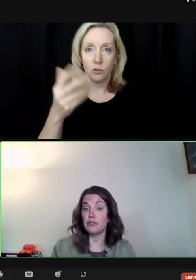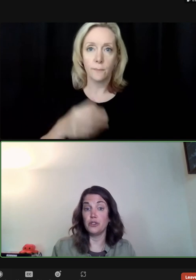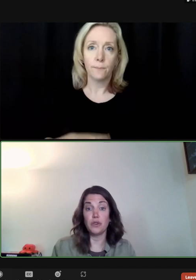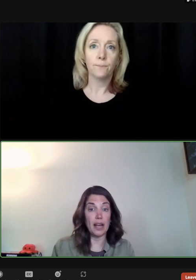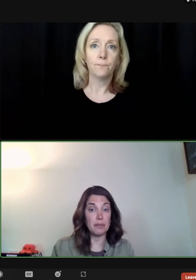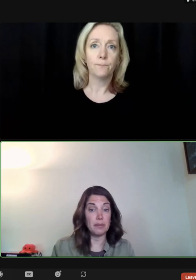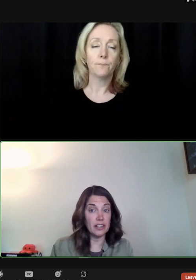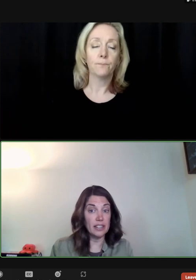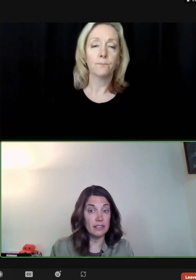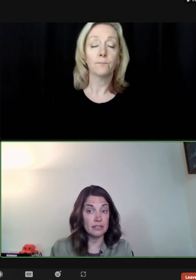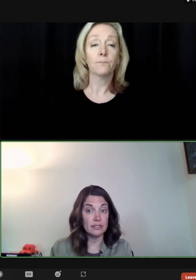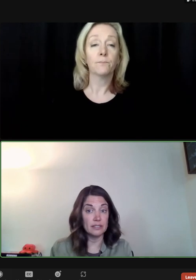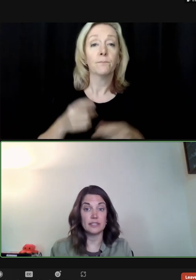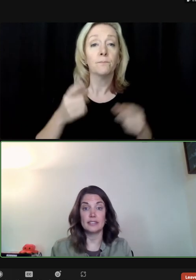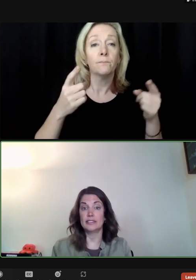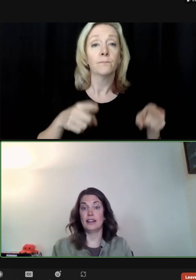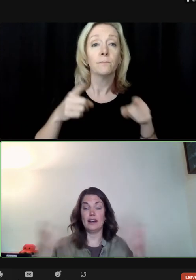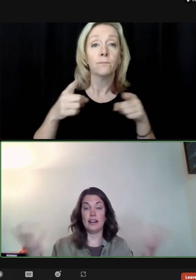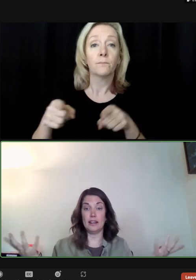Incidental learning of new vocabulary,